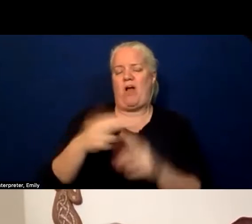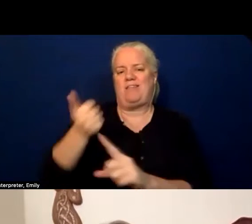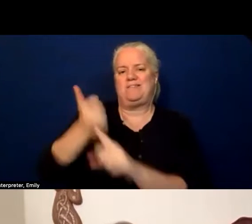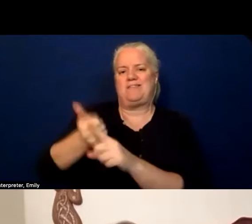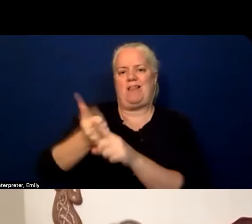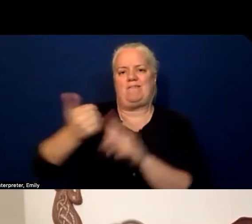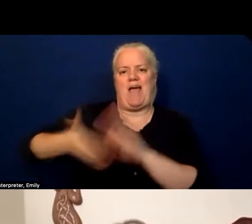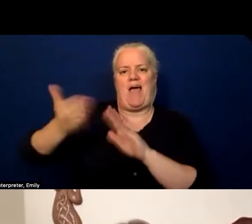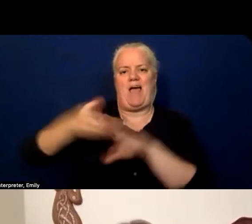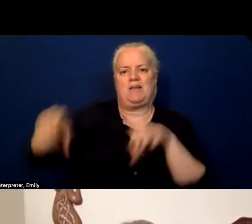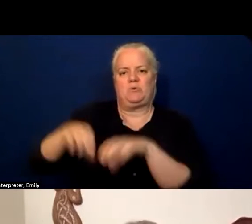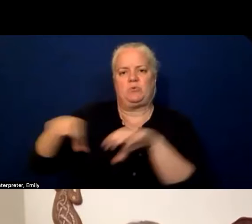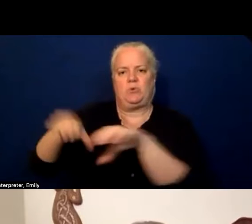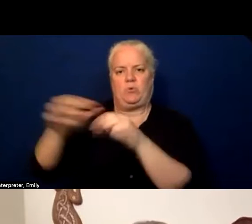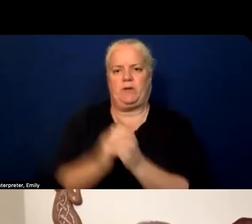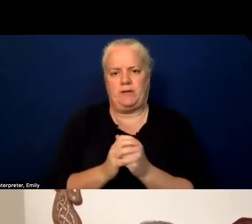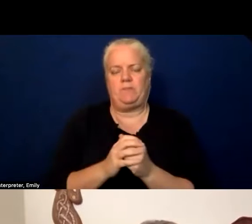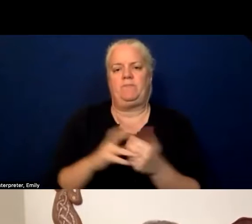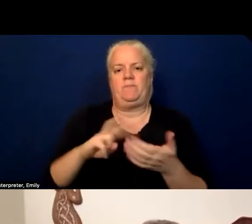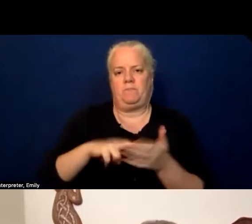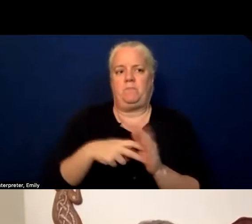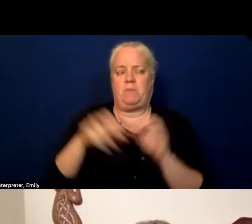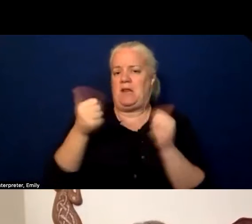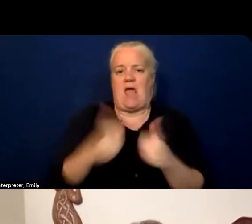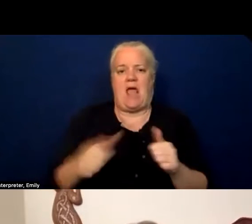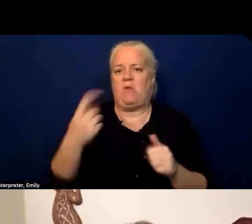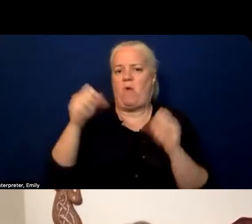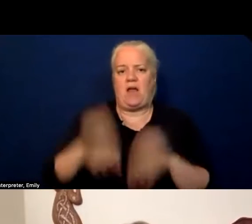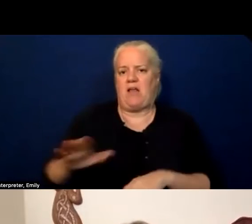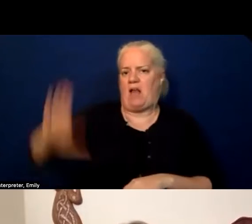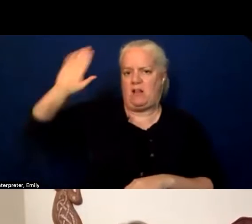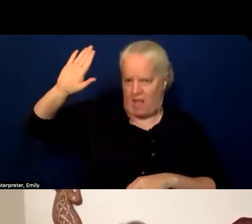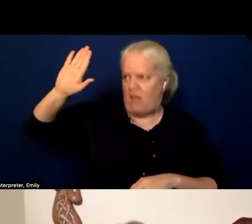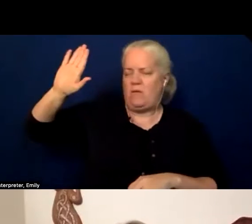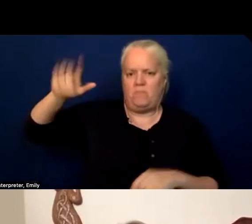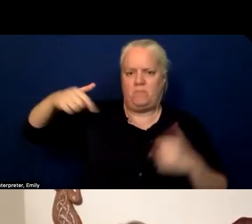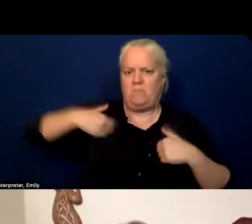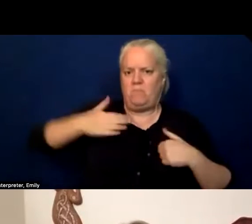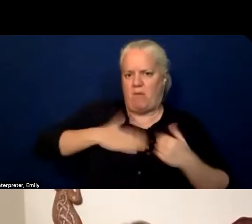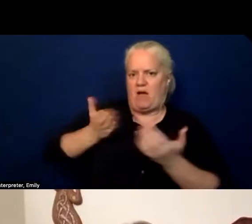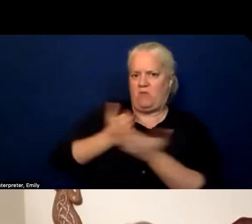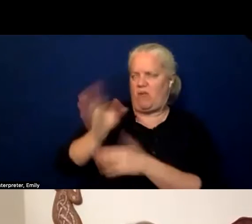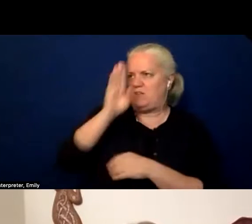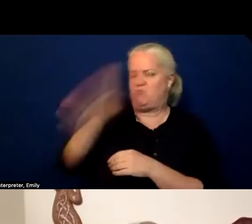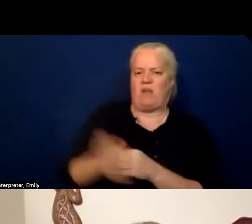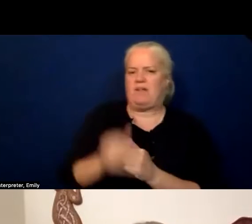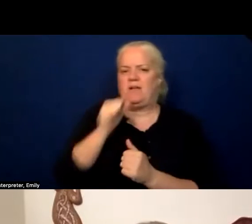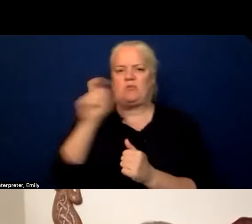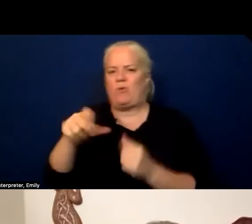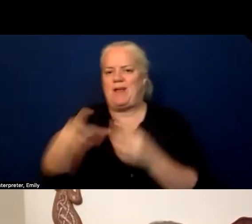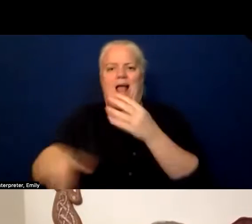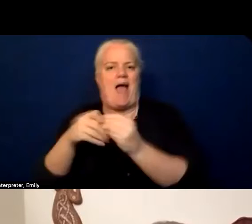that it can be claimed directly without any additional statutes or legislation or